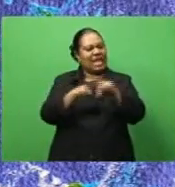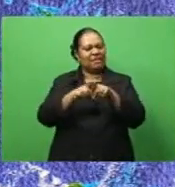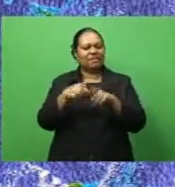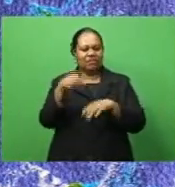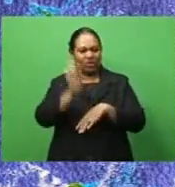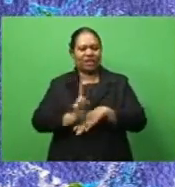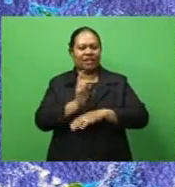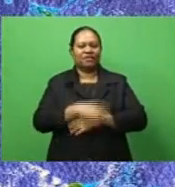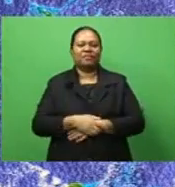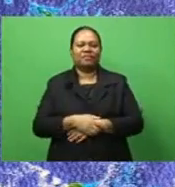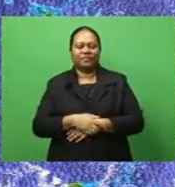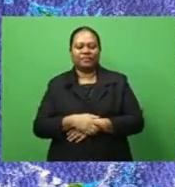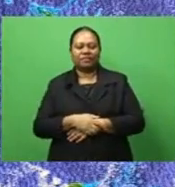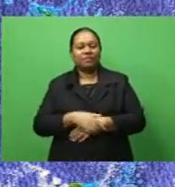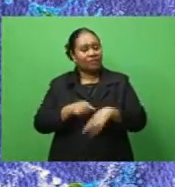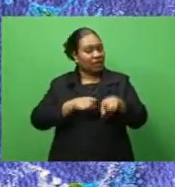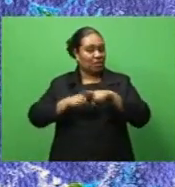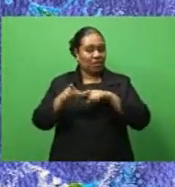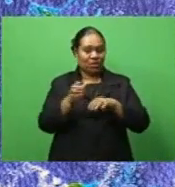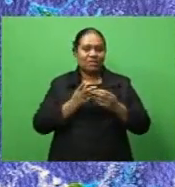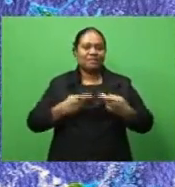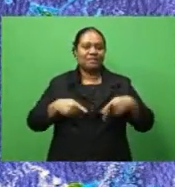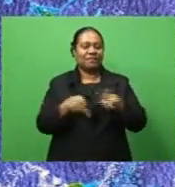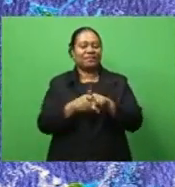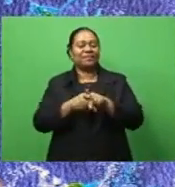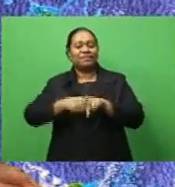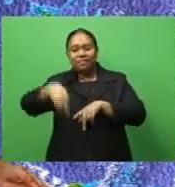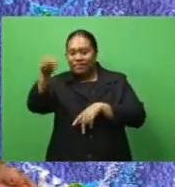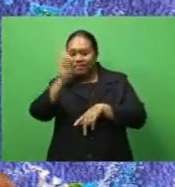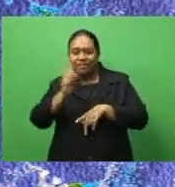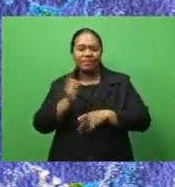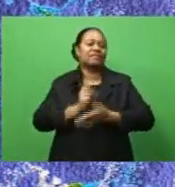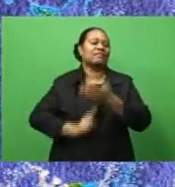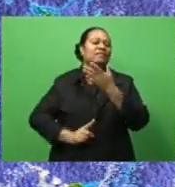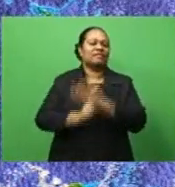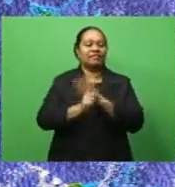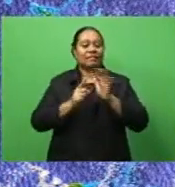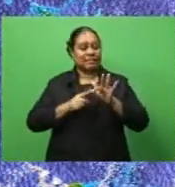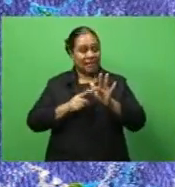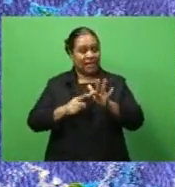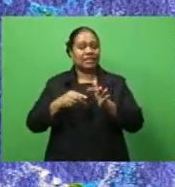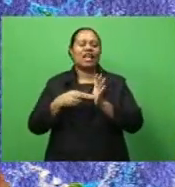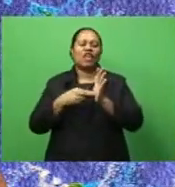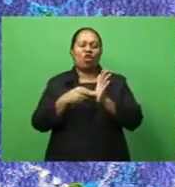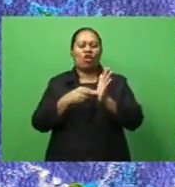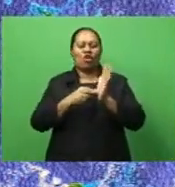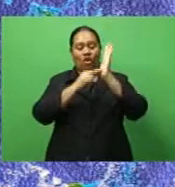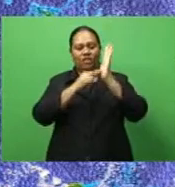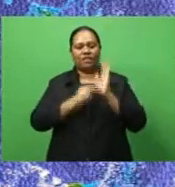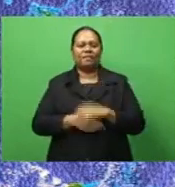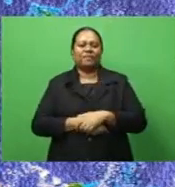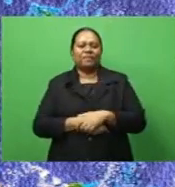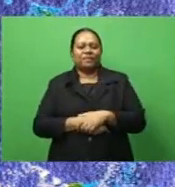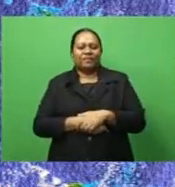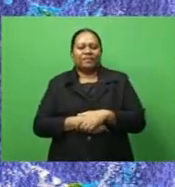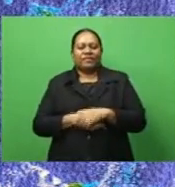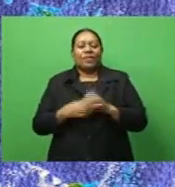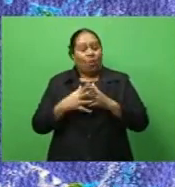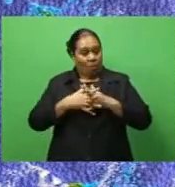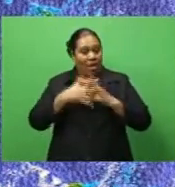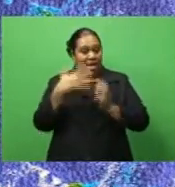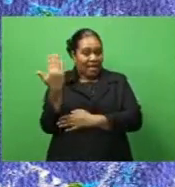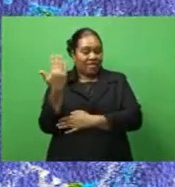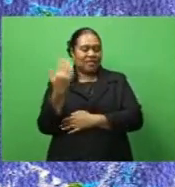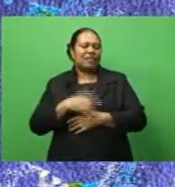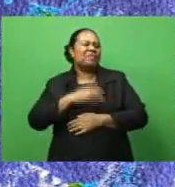scattered showers in most areas and a chance of thunderstorms in the east and north. Looking ahead to Wednesday, it may